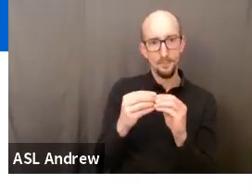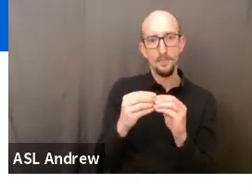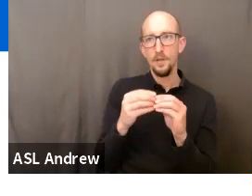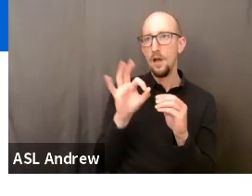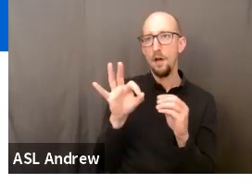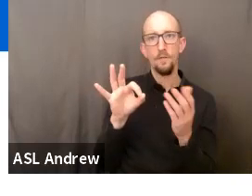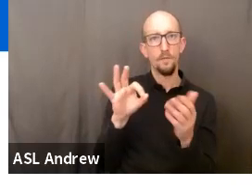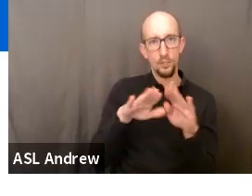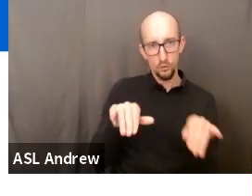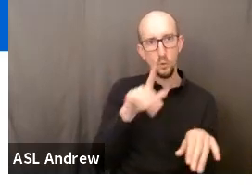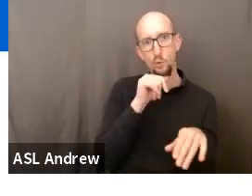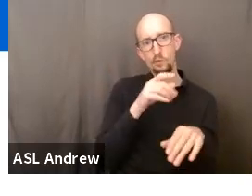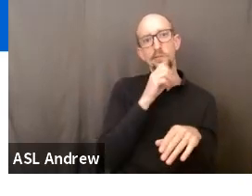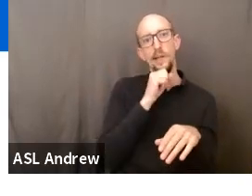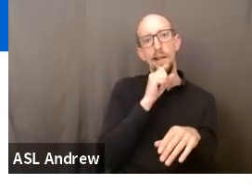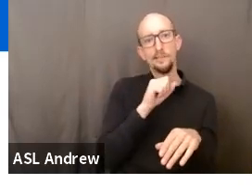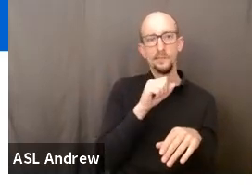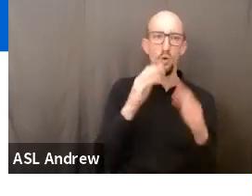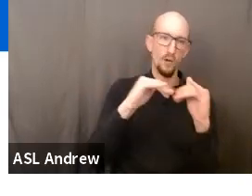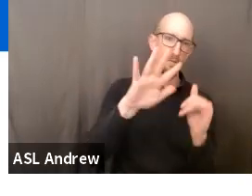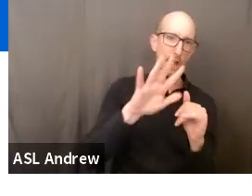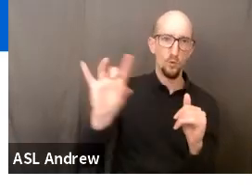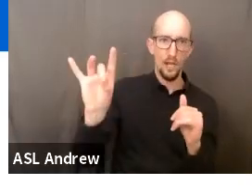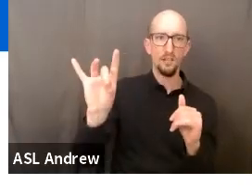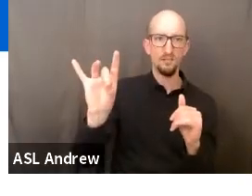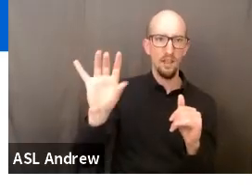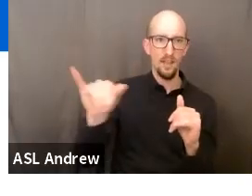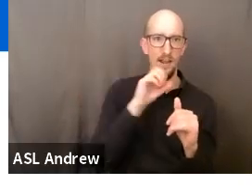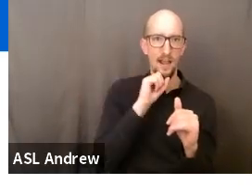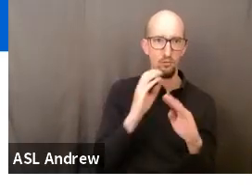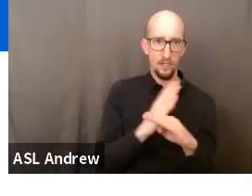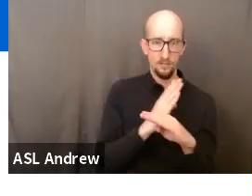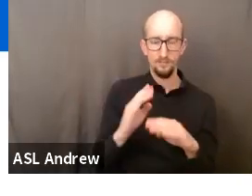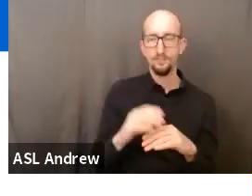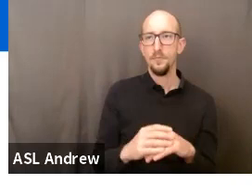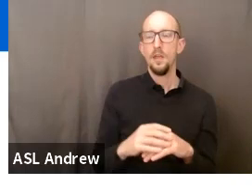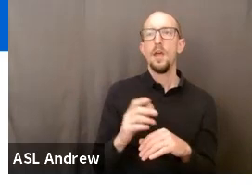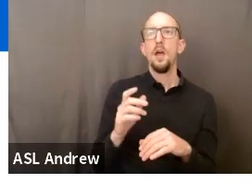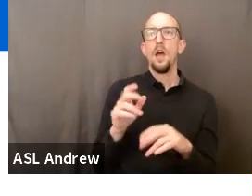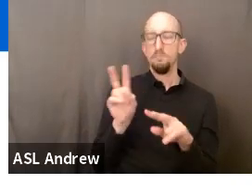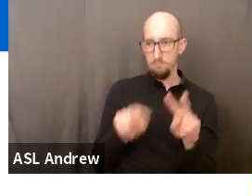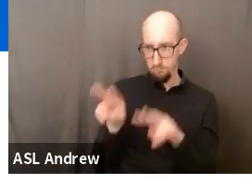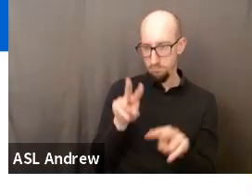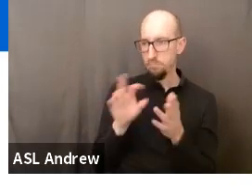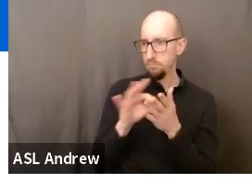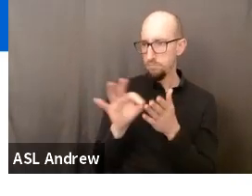school-age children in grades 5 to 8. And you are